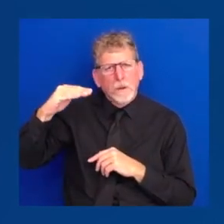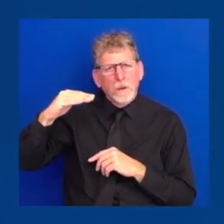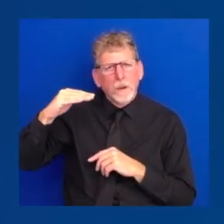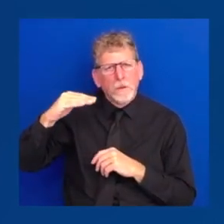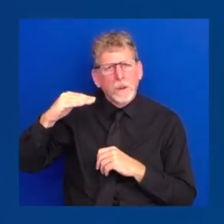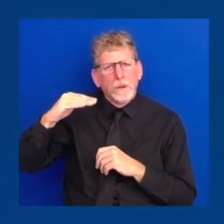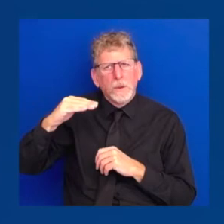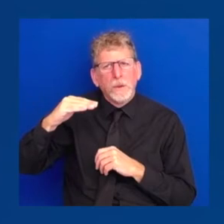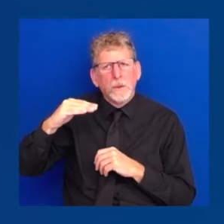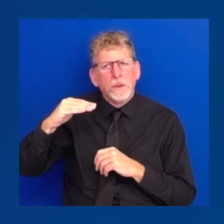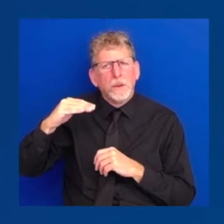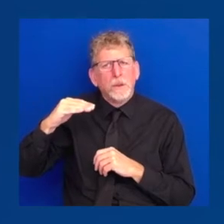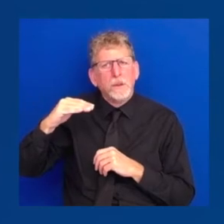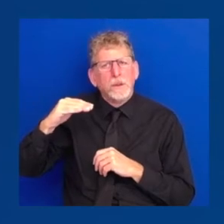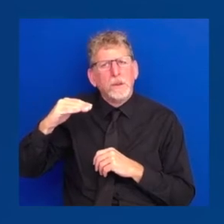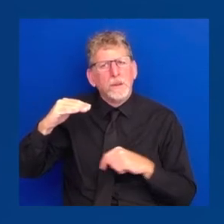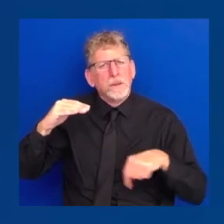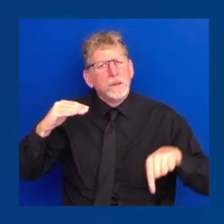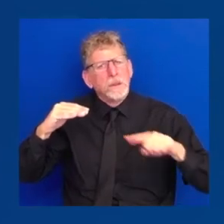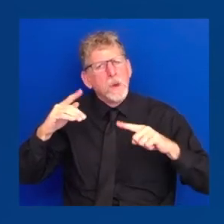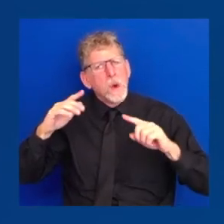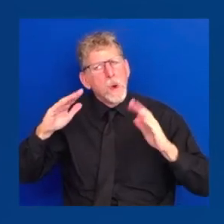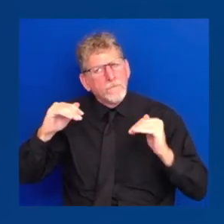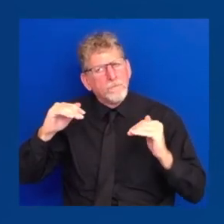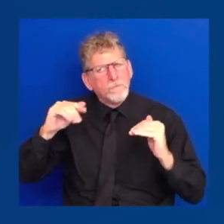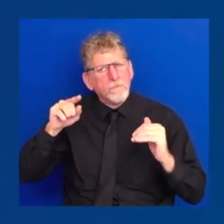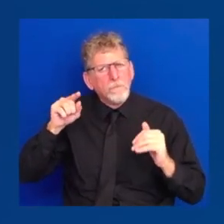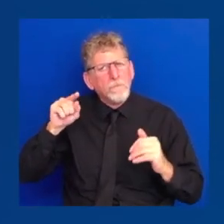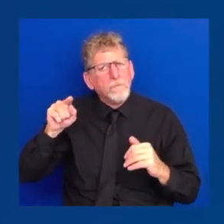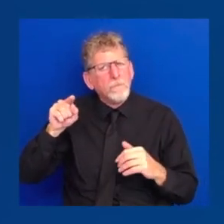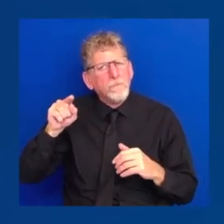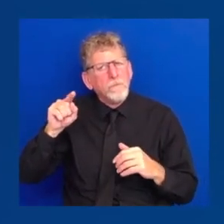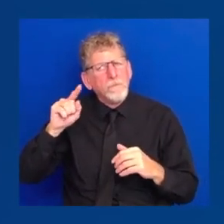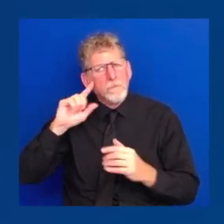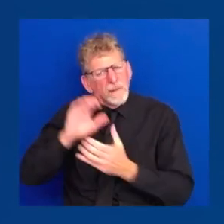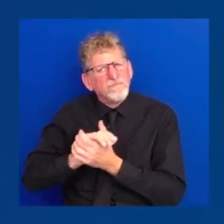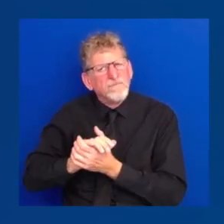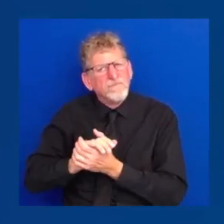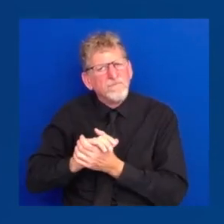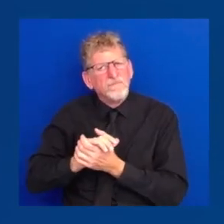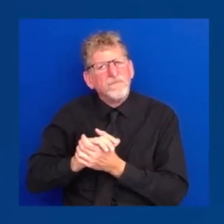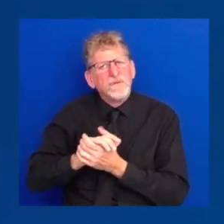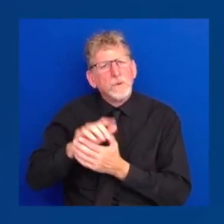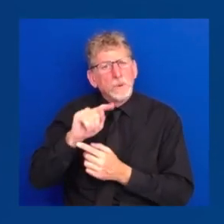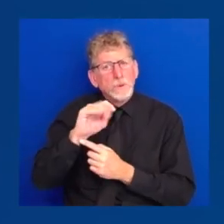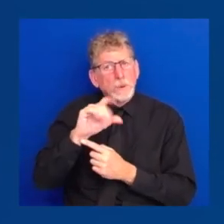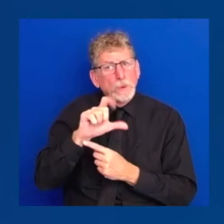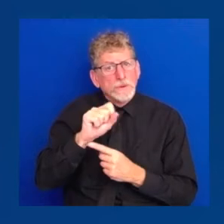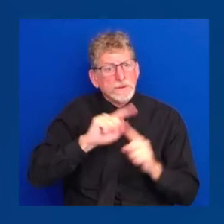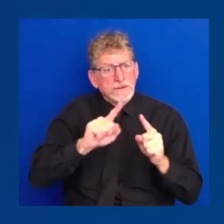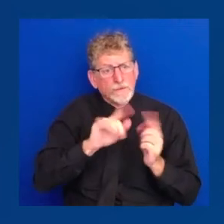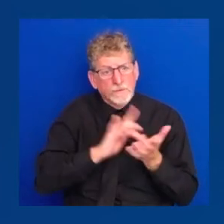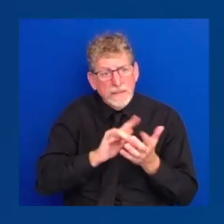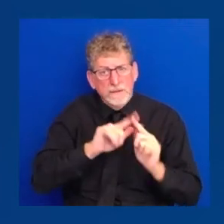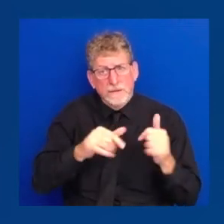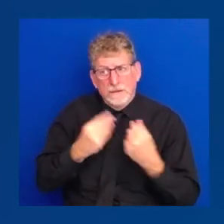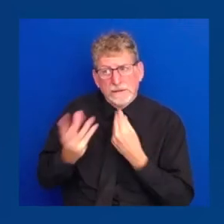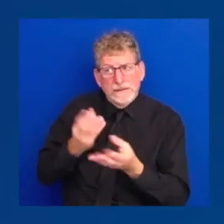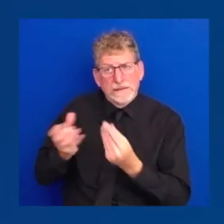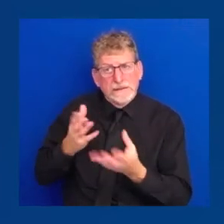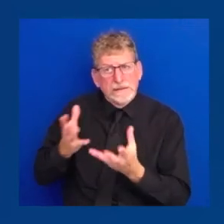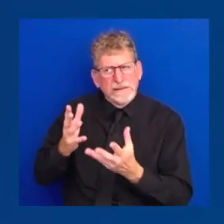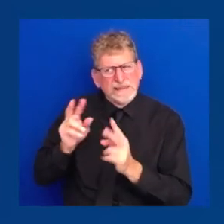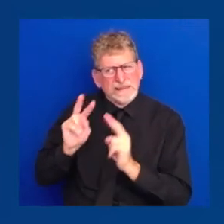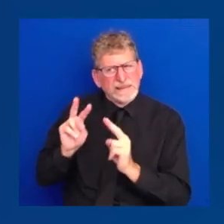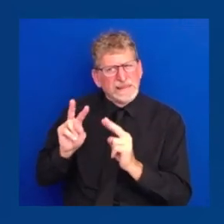have pointing to this, as well as the interventions that we have, that we will reach a stage where further and